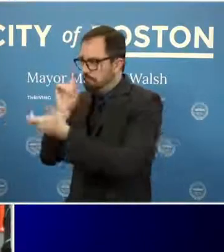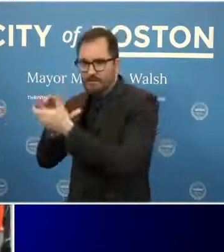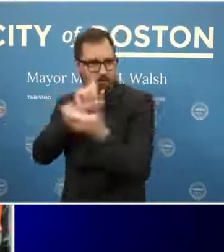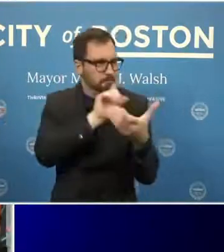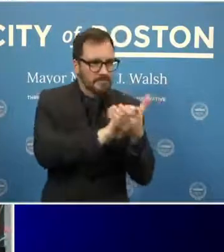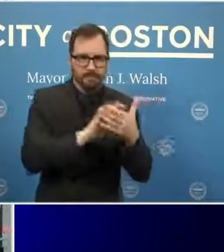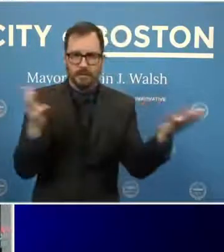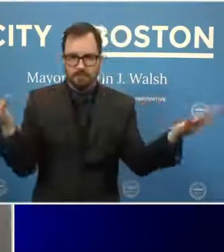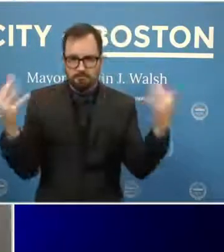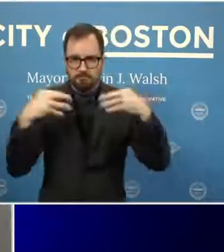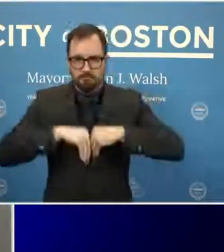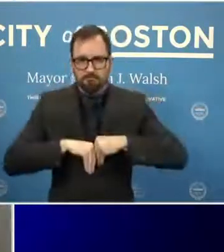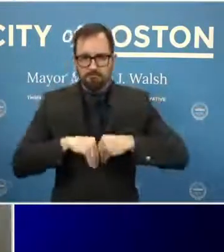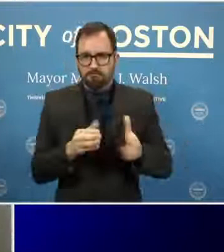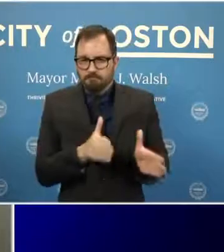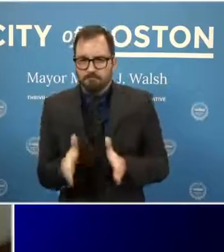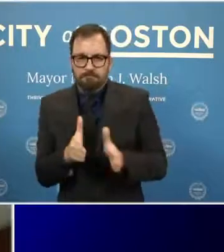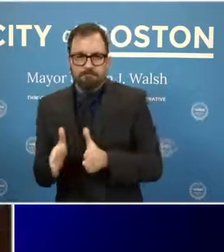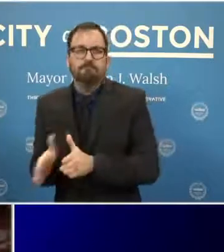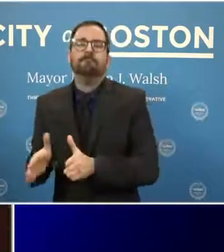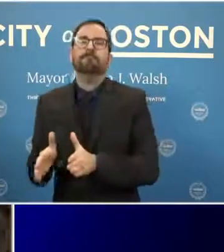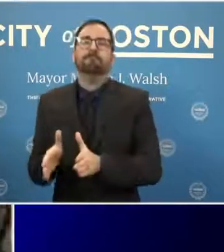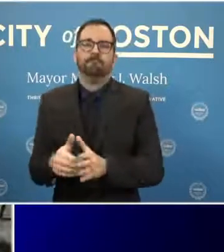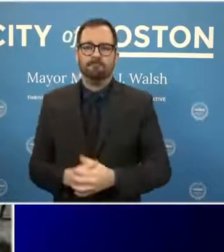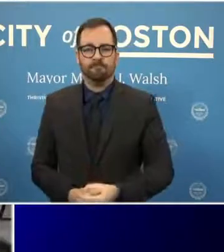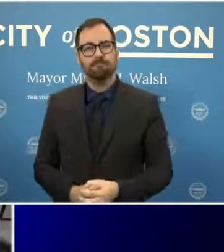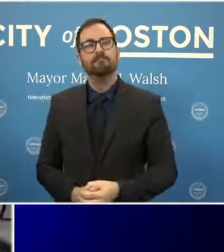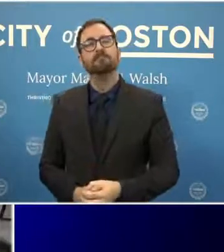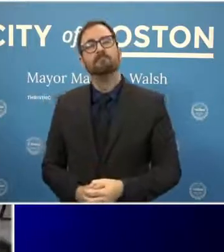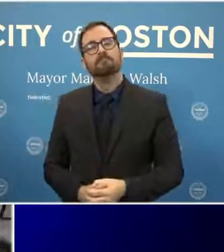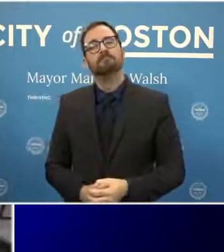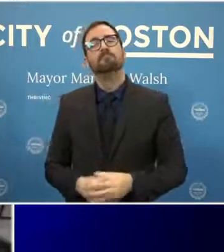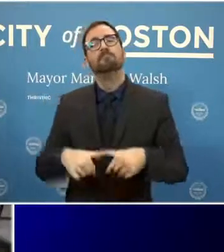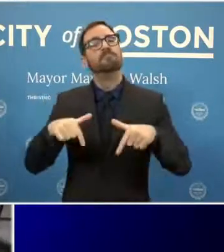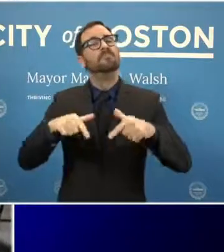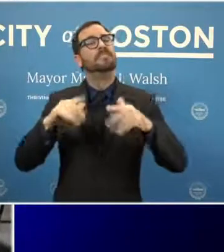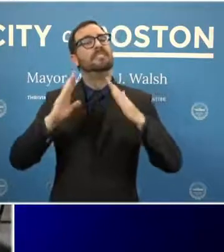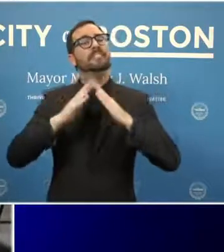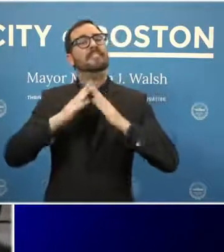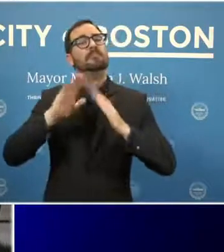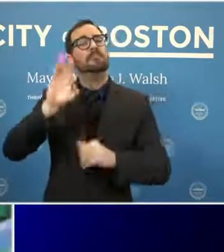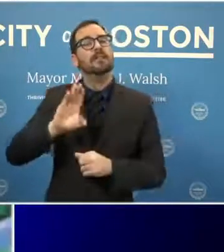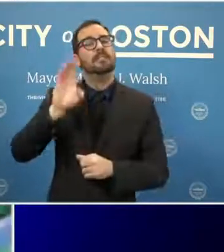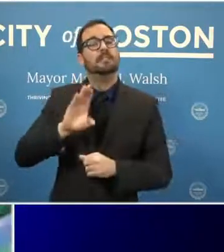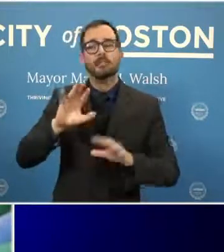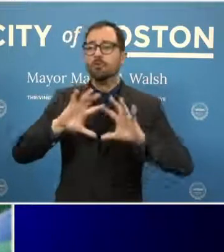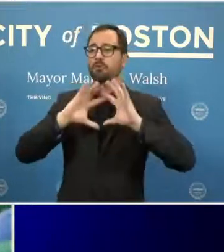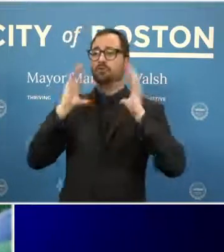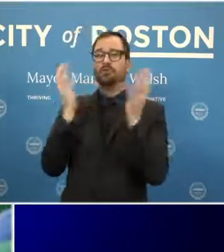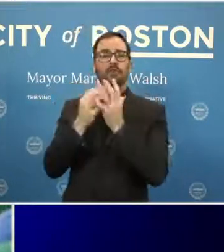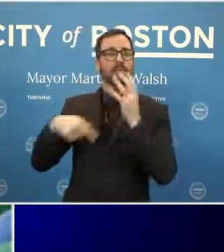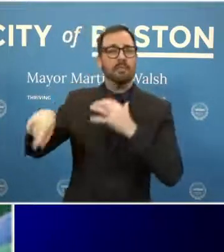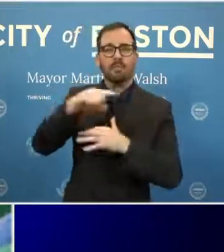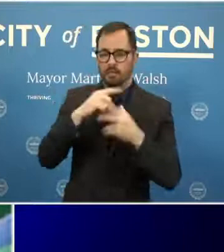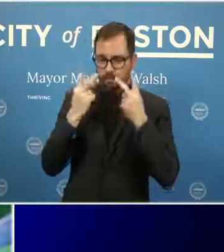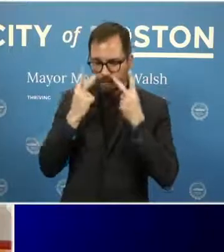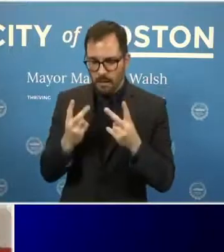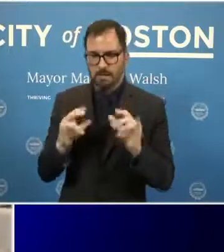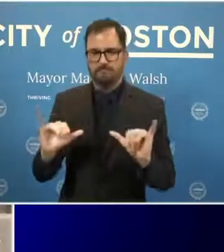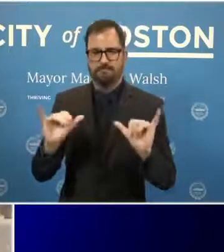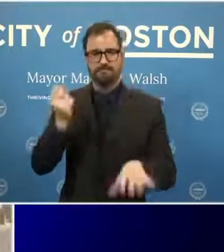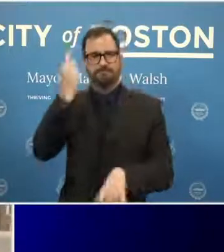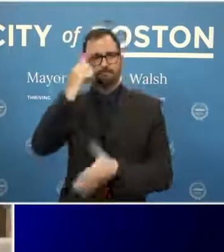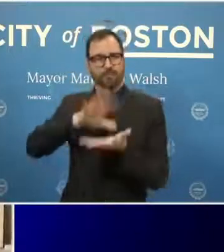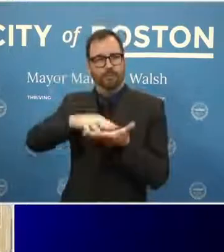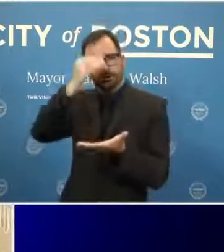everyone in the world was do what you gotta do, get together as a community and figure it out. And I feel like you can see that